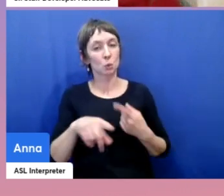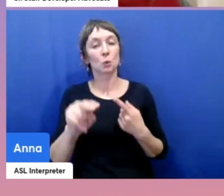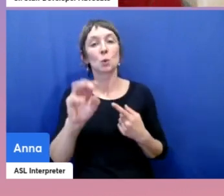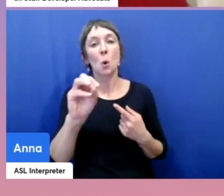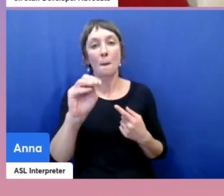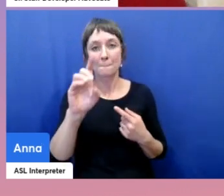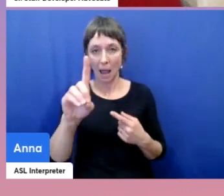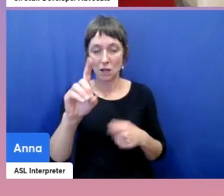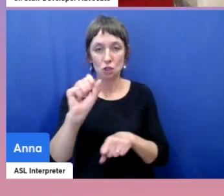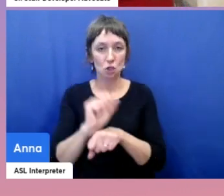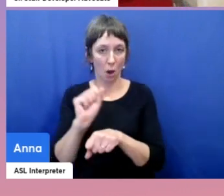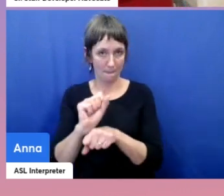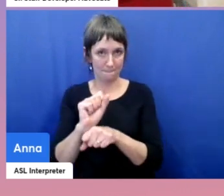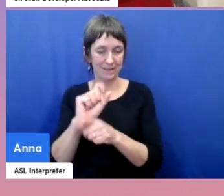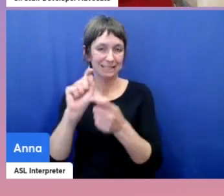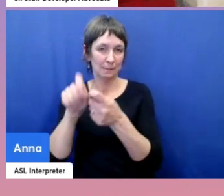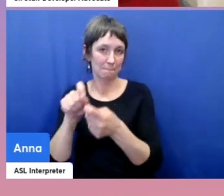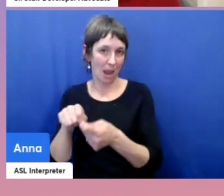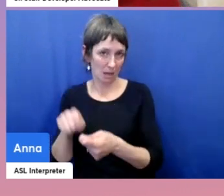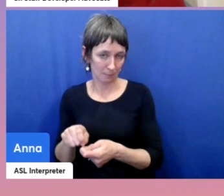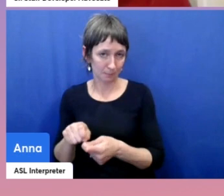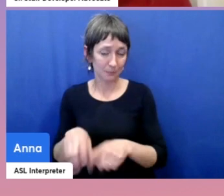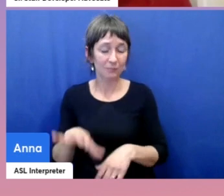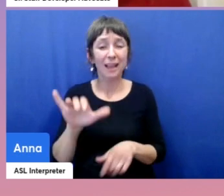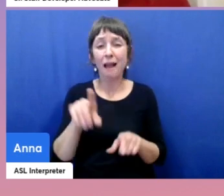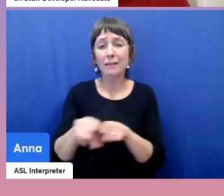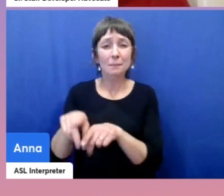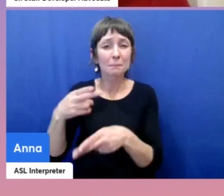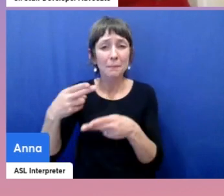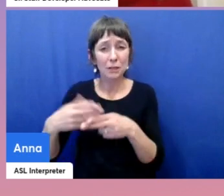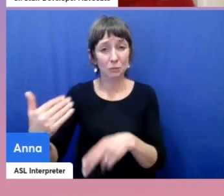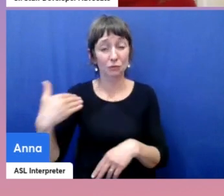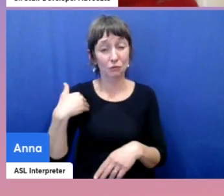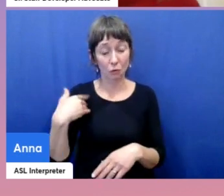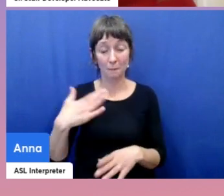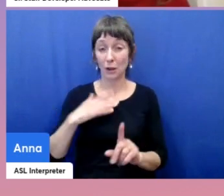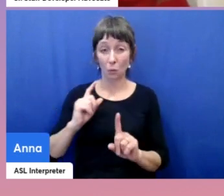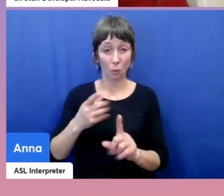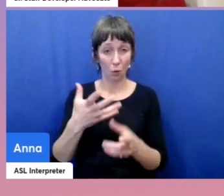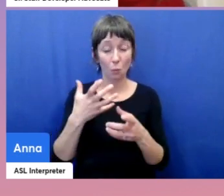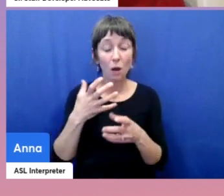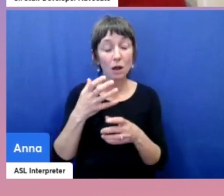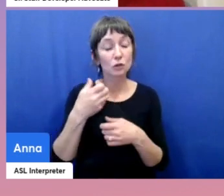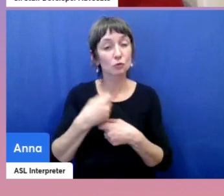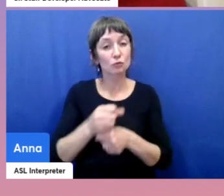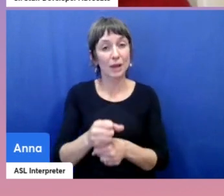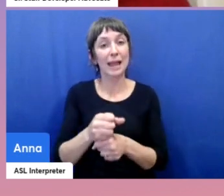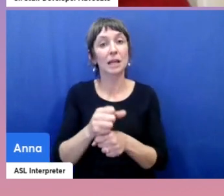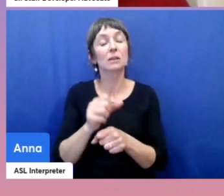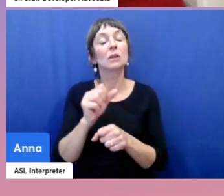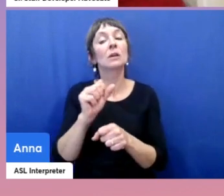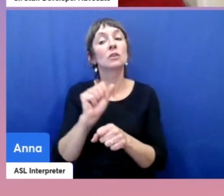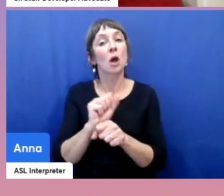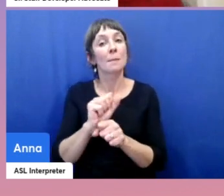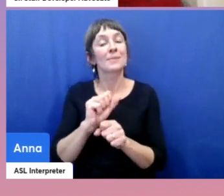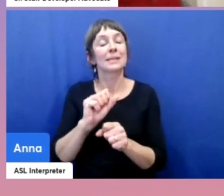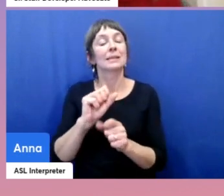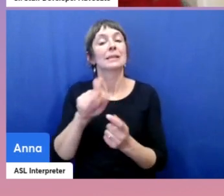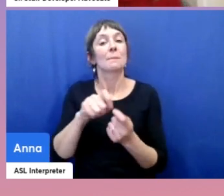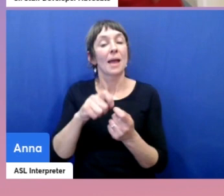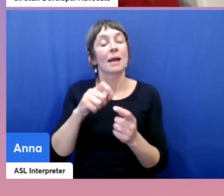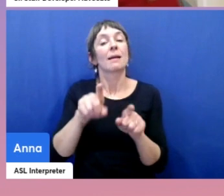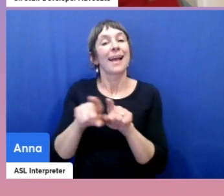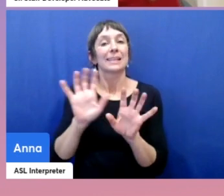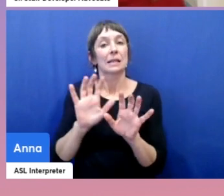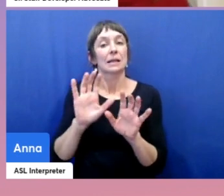spec. Now, as I mentioned before, my goal was to create a Nomad job spec as a wrapper to that already containerized